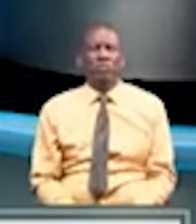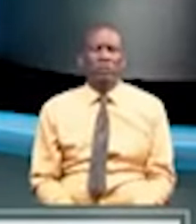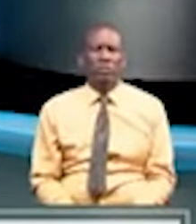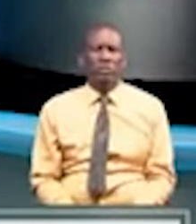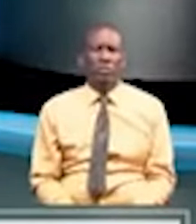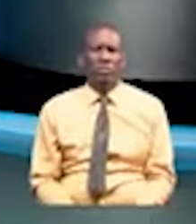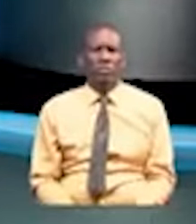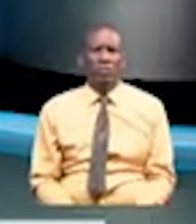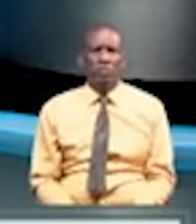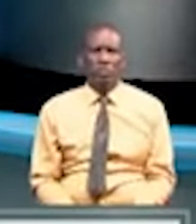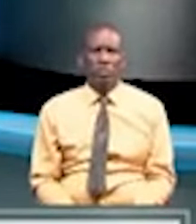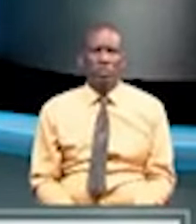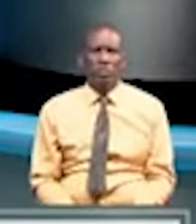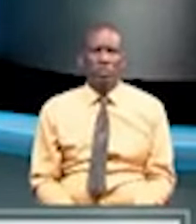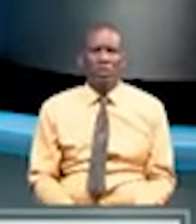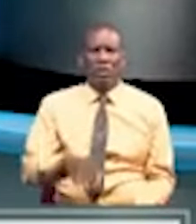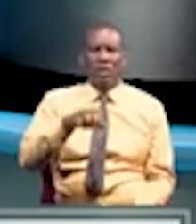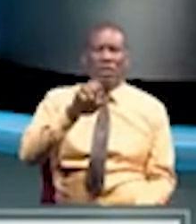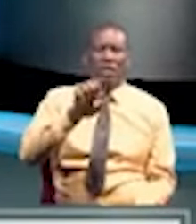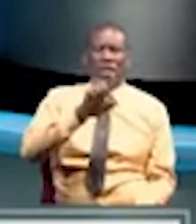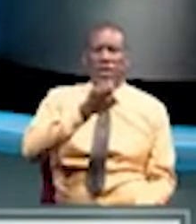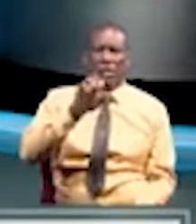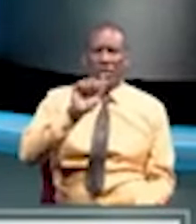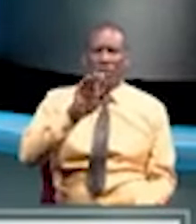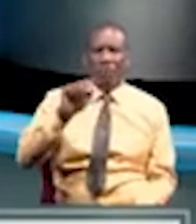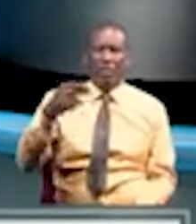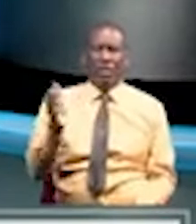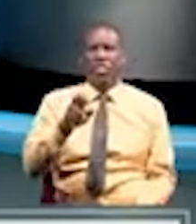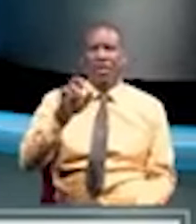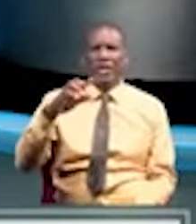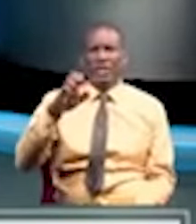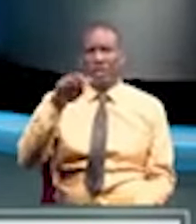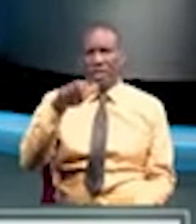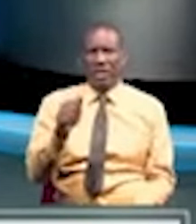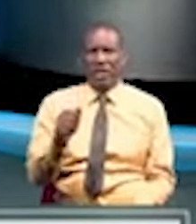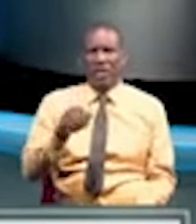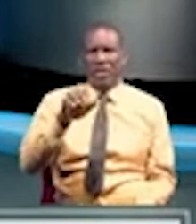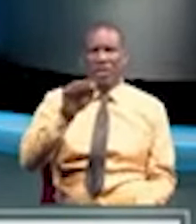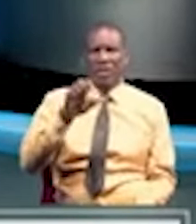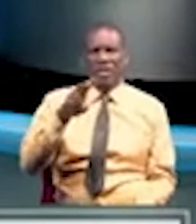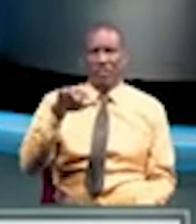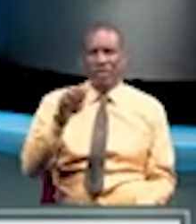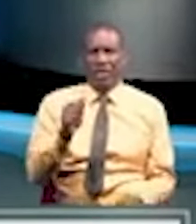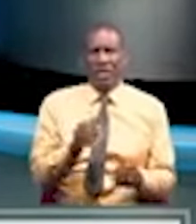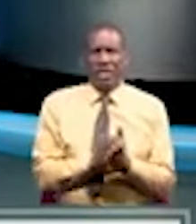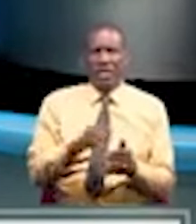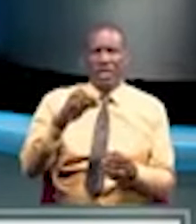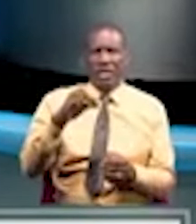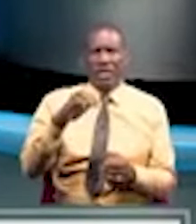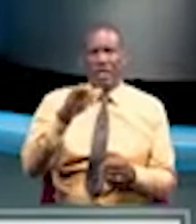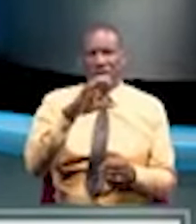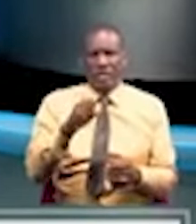And now the quartet of Elizabeth Muthoka, Regina Mulatia, Sylvia Chesebe, and Grace Kidake gave a good account